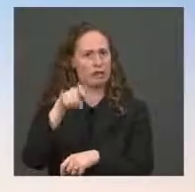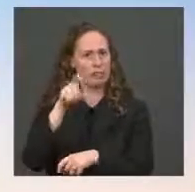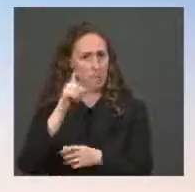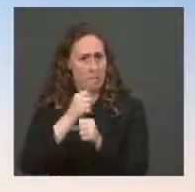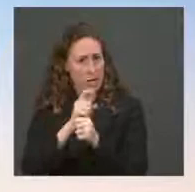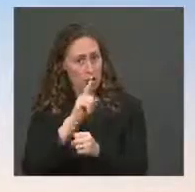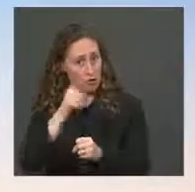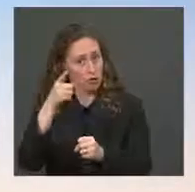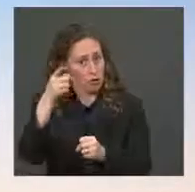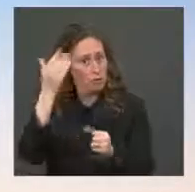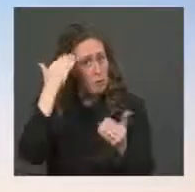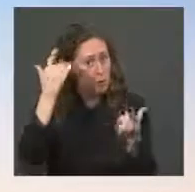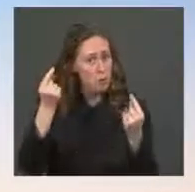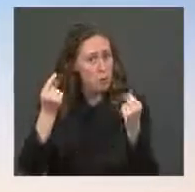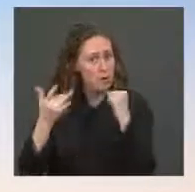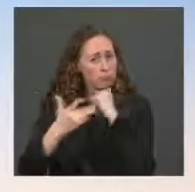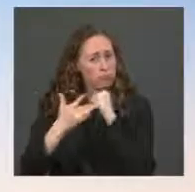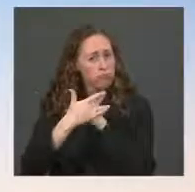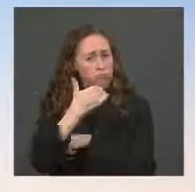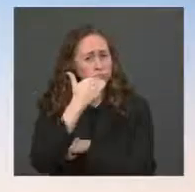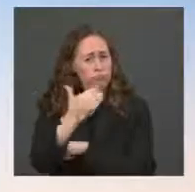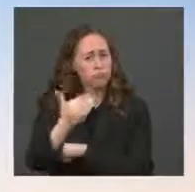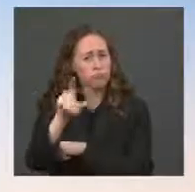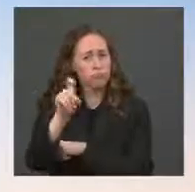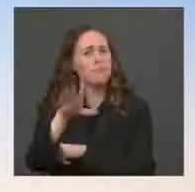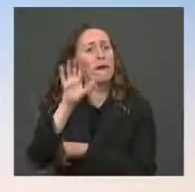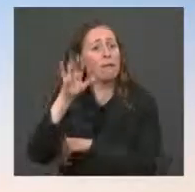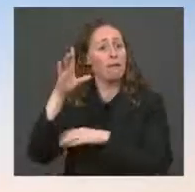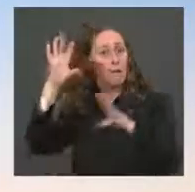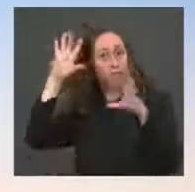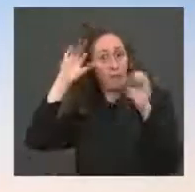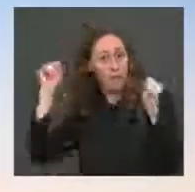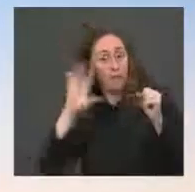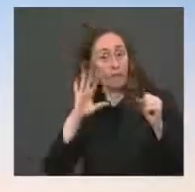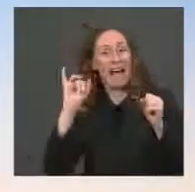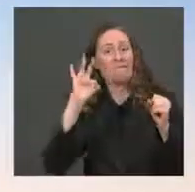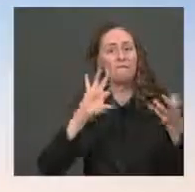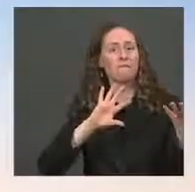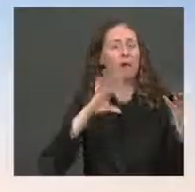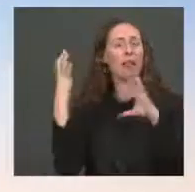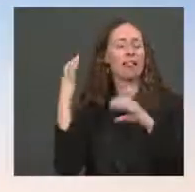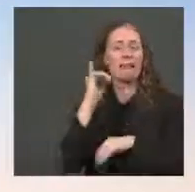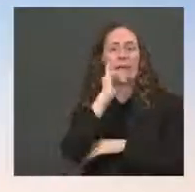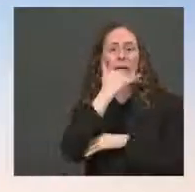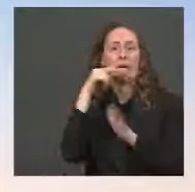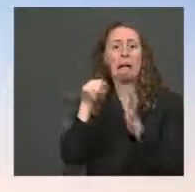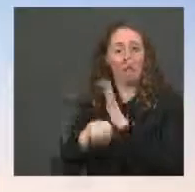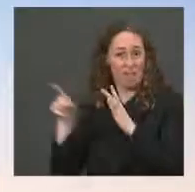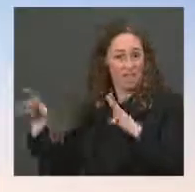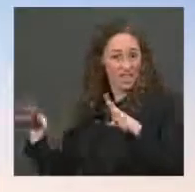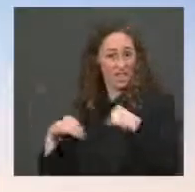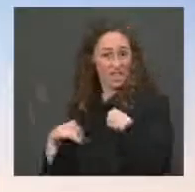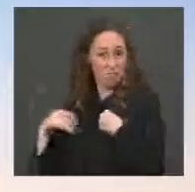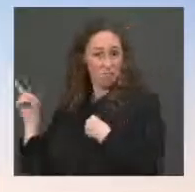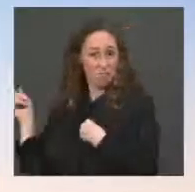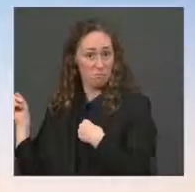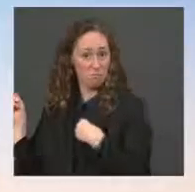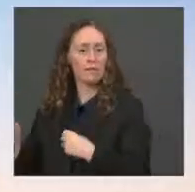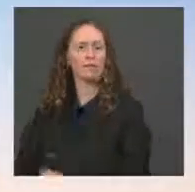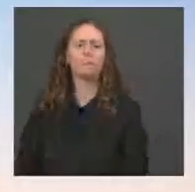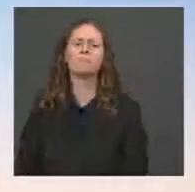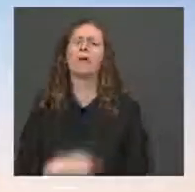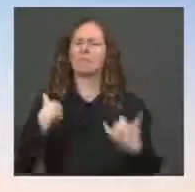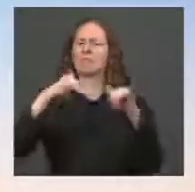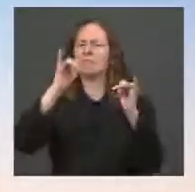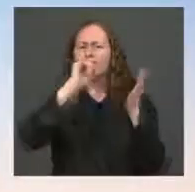if the innocent victims were killed? Well, first, there is an investigation that's ongoing, as there always is, in any